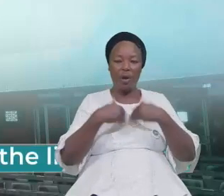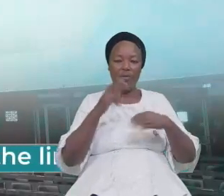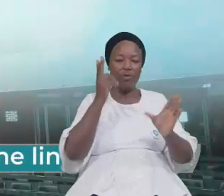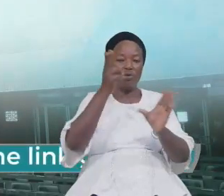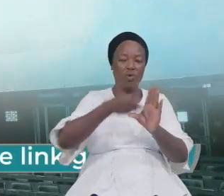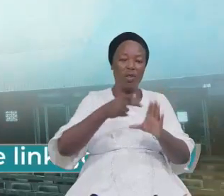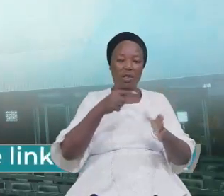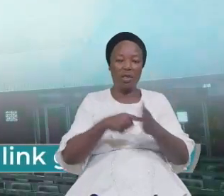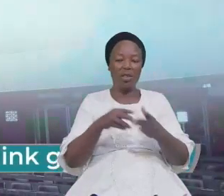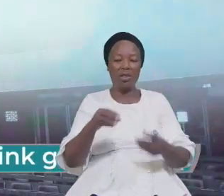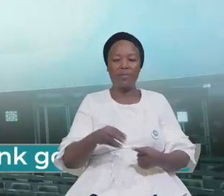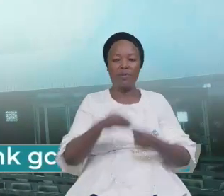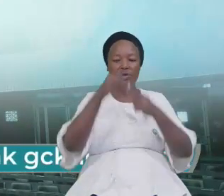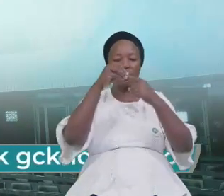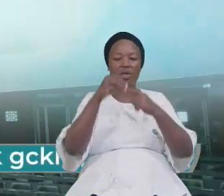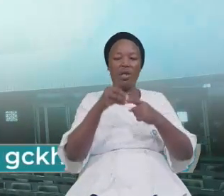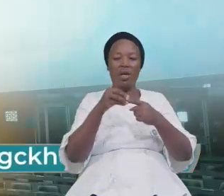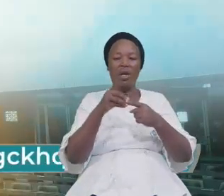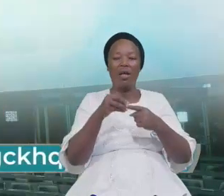special banquet.